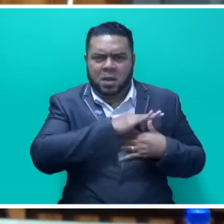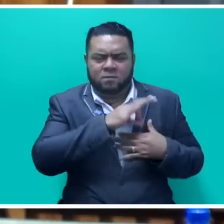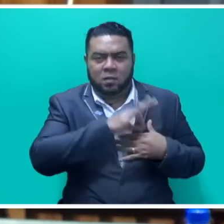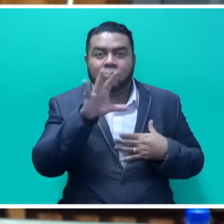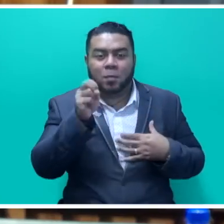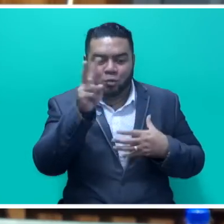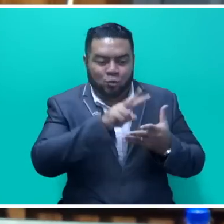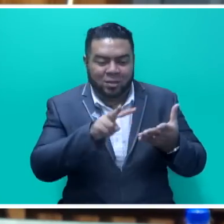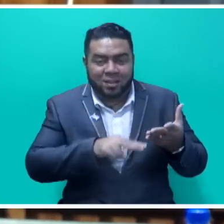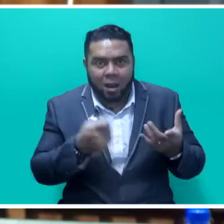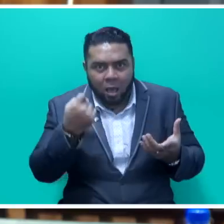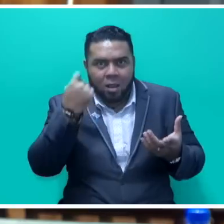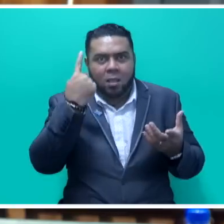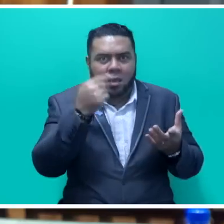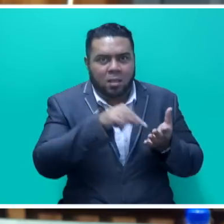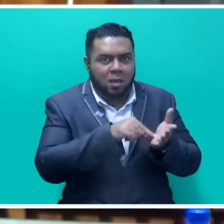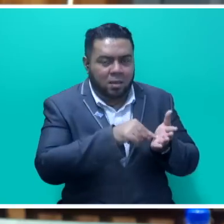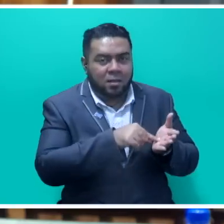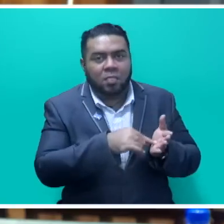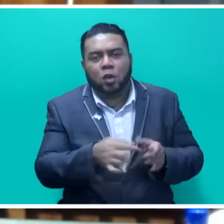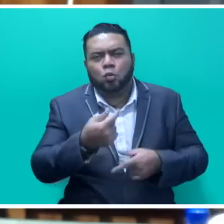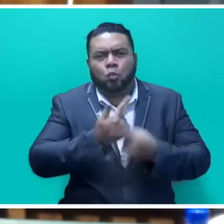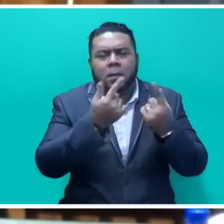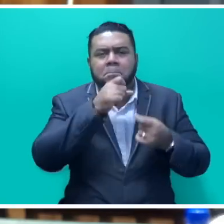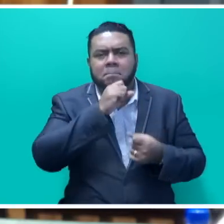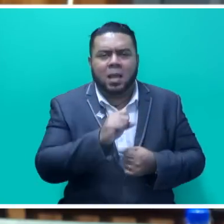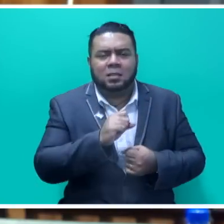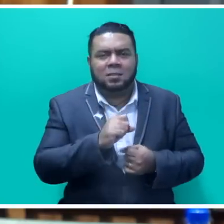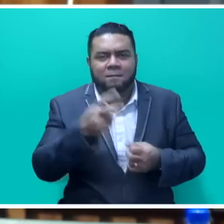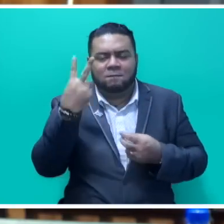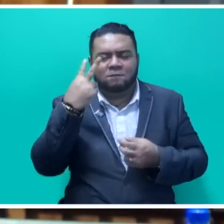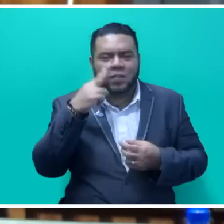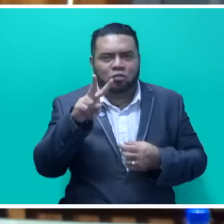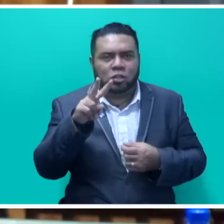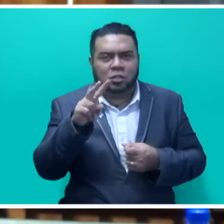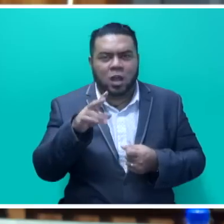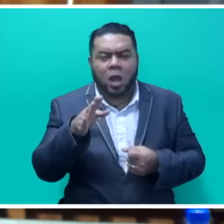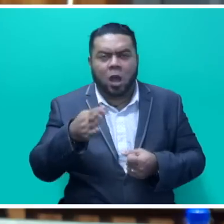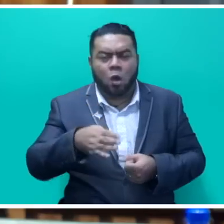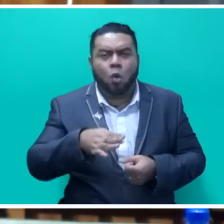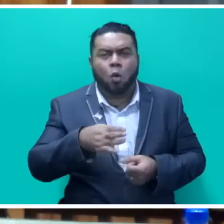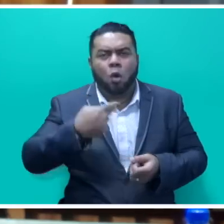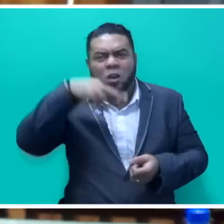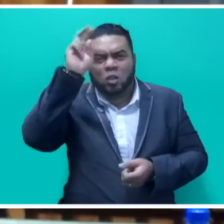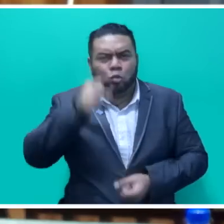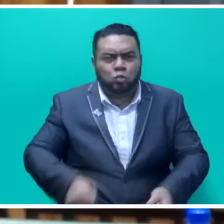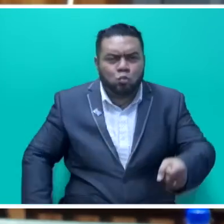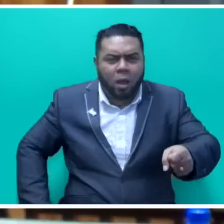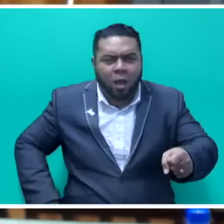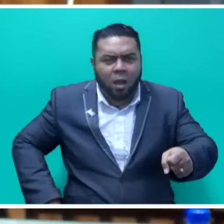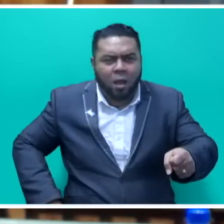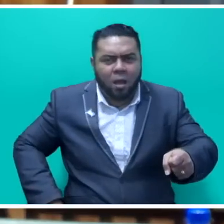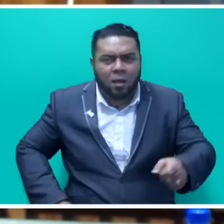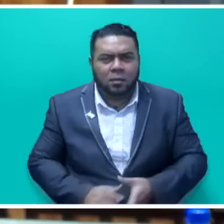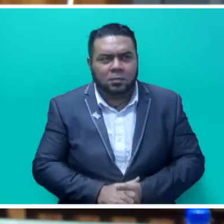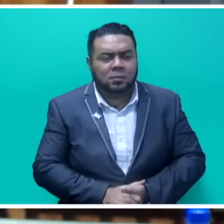from reading and understanding that great man's vision of what Fiji should be.